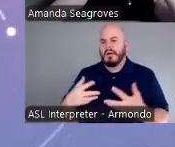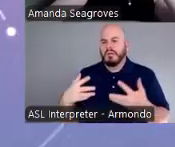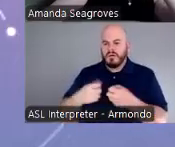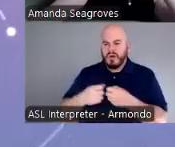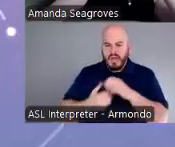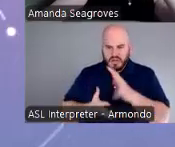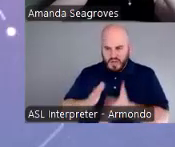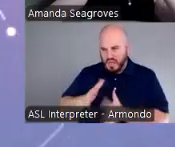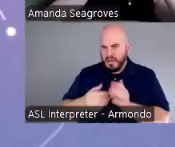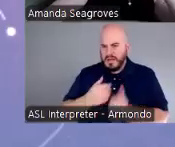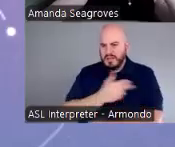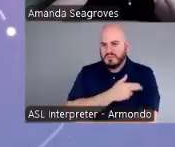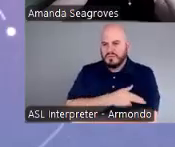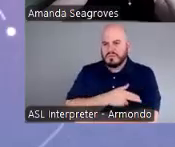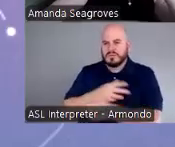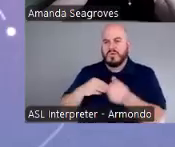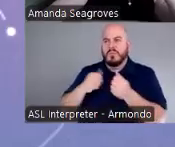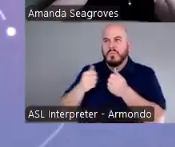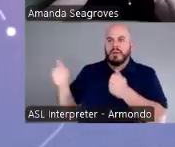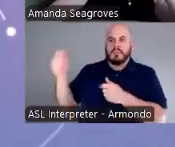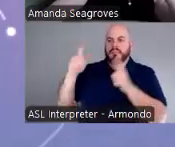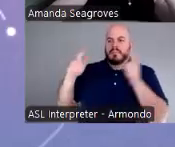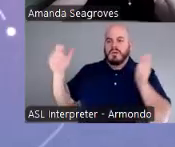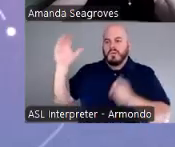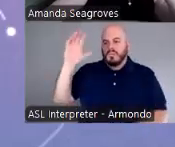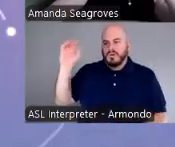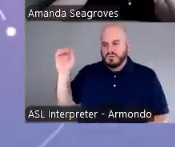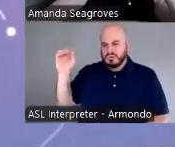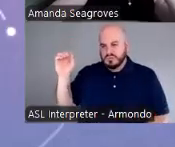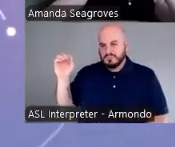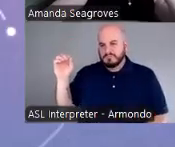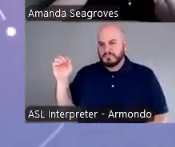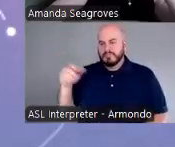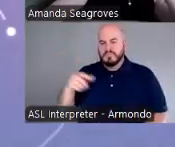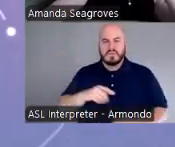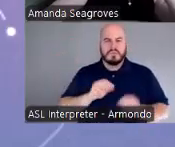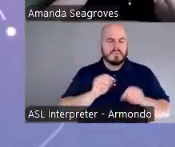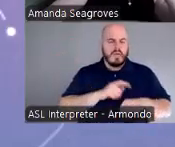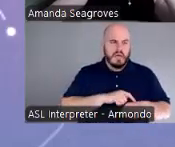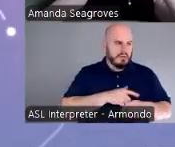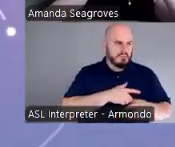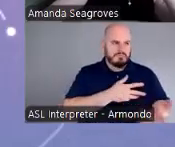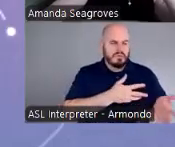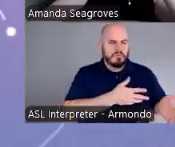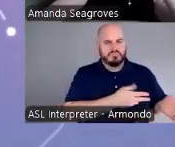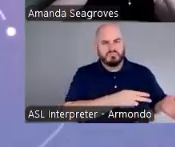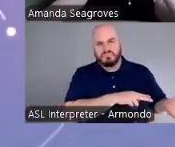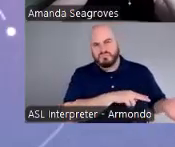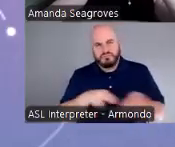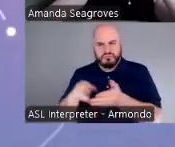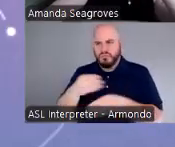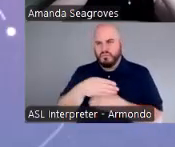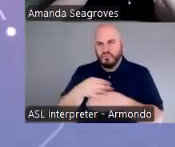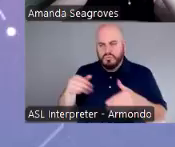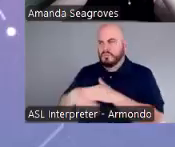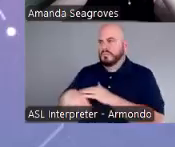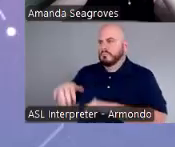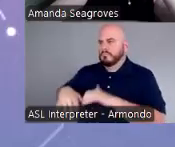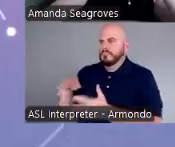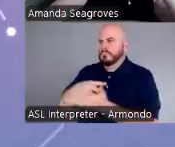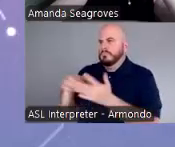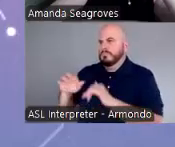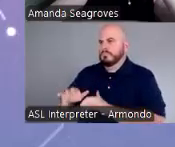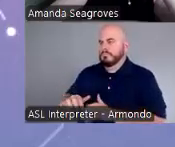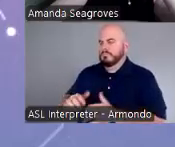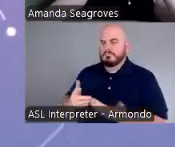have time to engage with me at all. Straight to the room, computer to chart, type, type, type, and then gone. The only things that they checked was